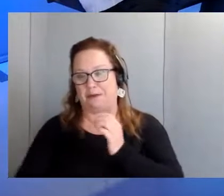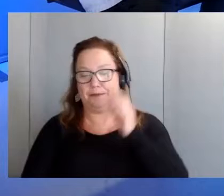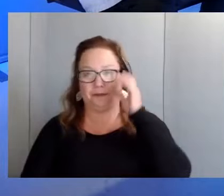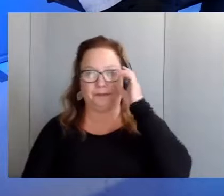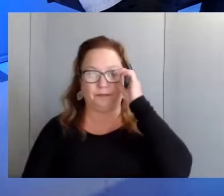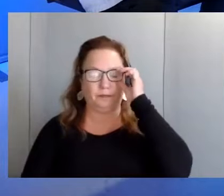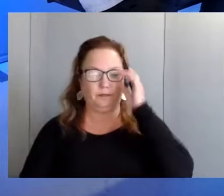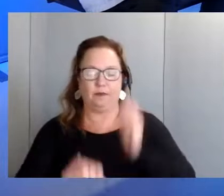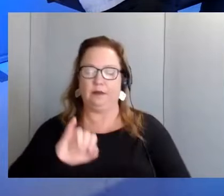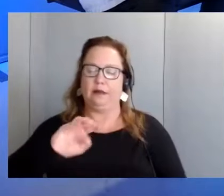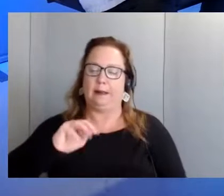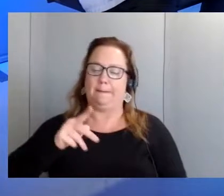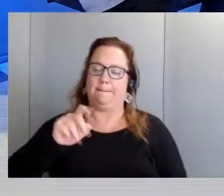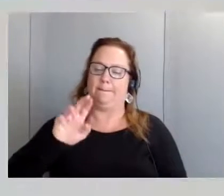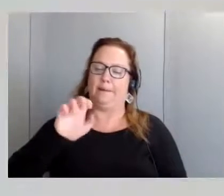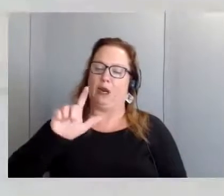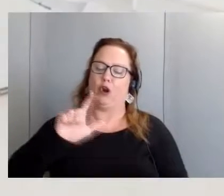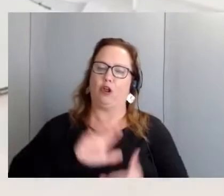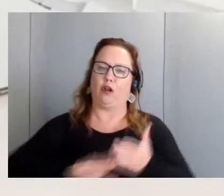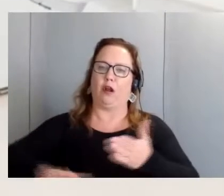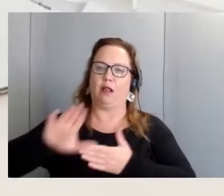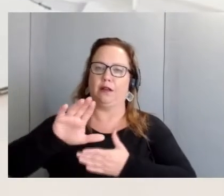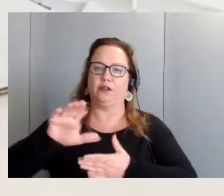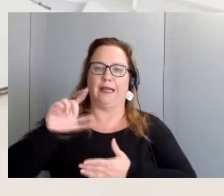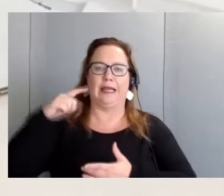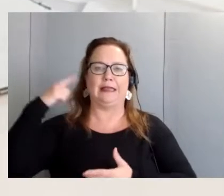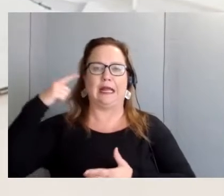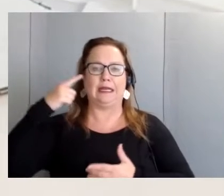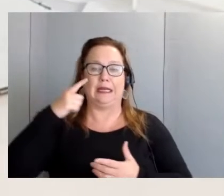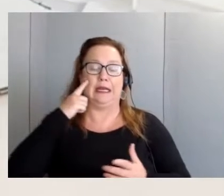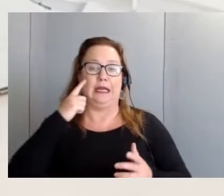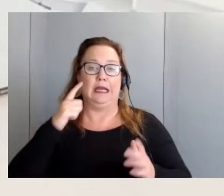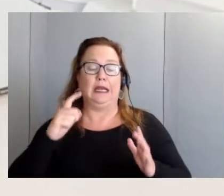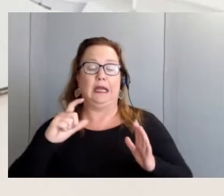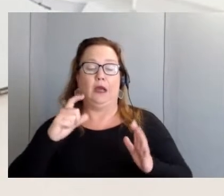College London recently developed an algorithm to use with a single